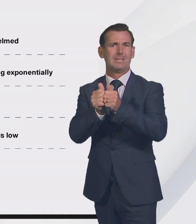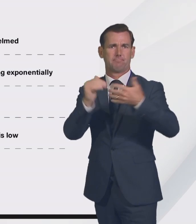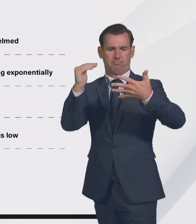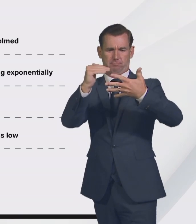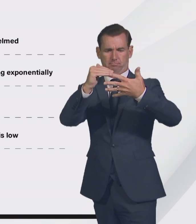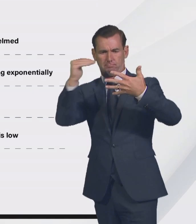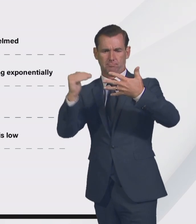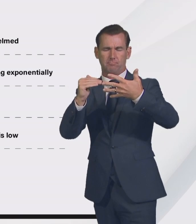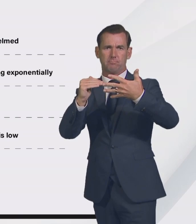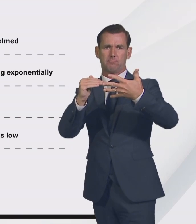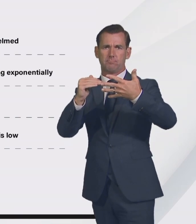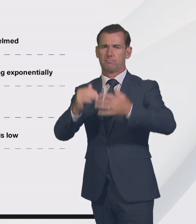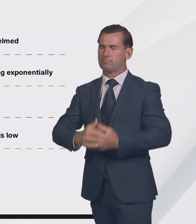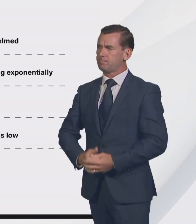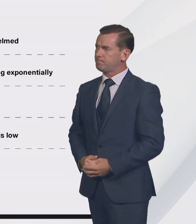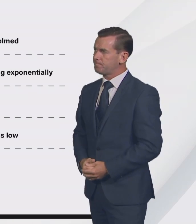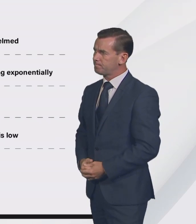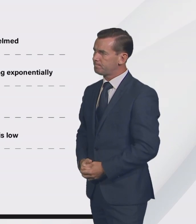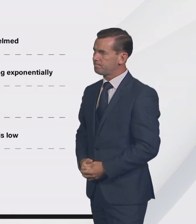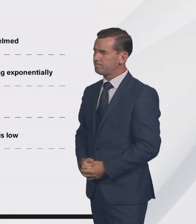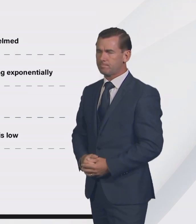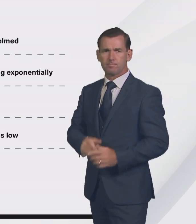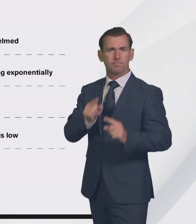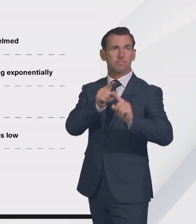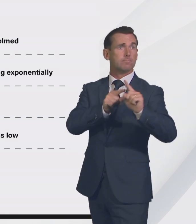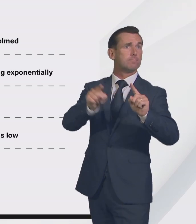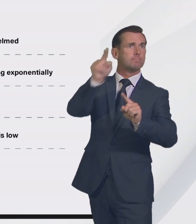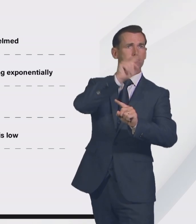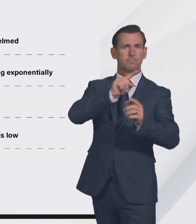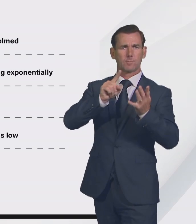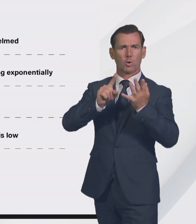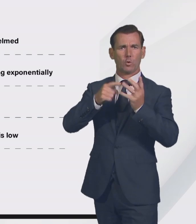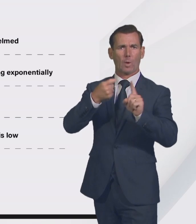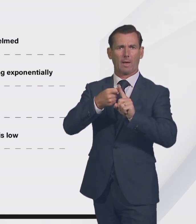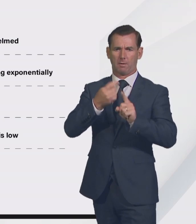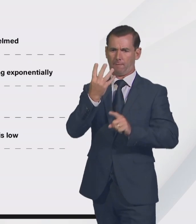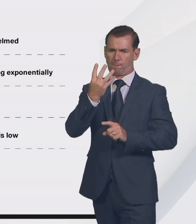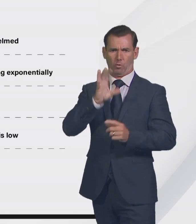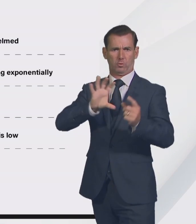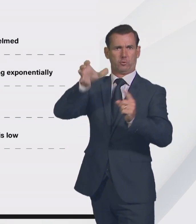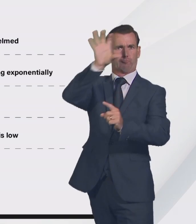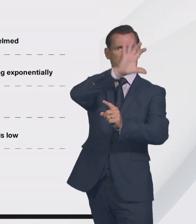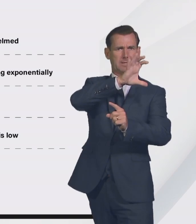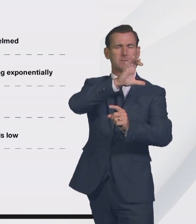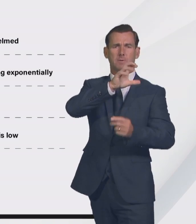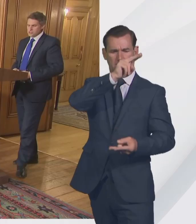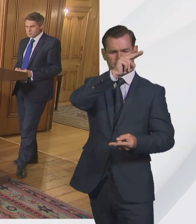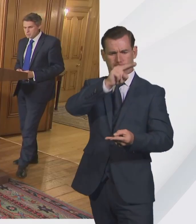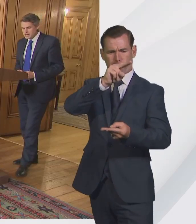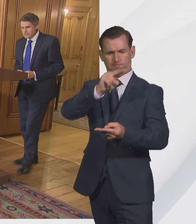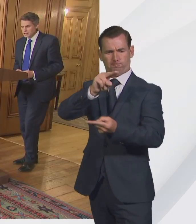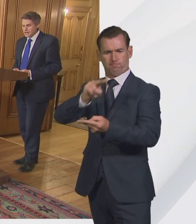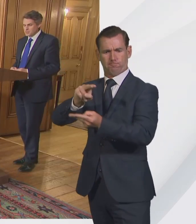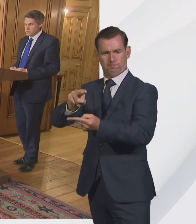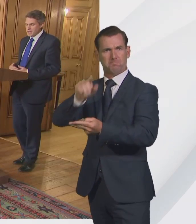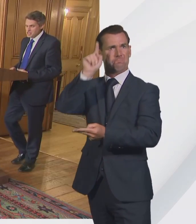In all four nations, there's been a continuing steady decrease in cases. But this doesn't